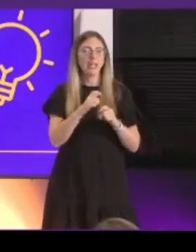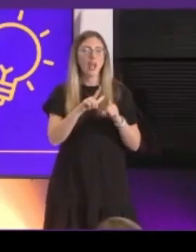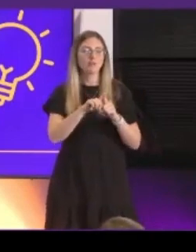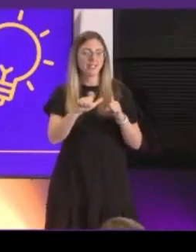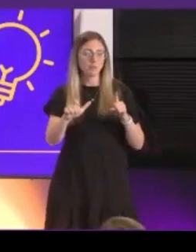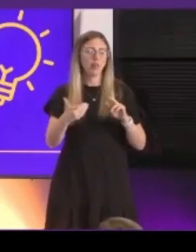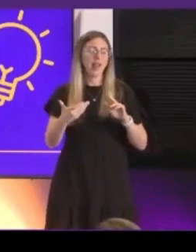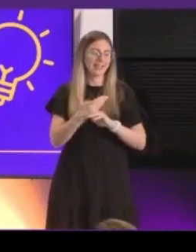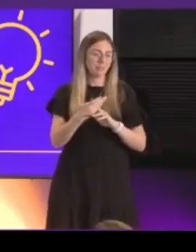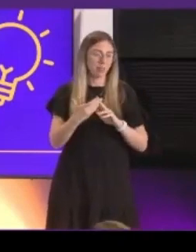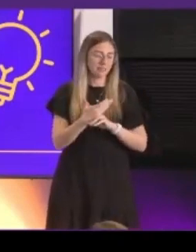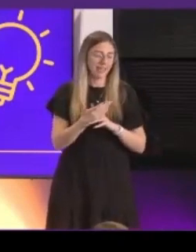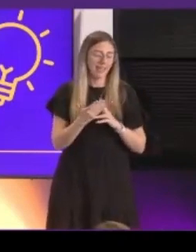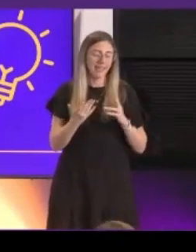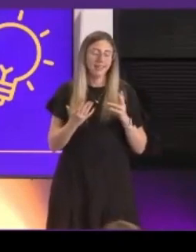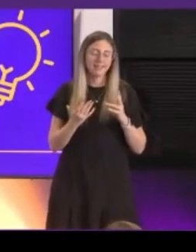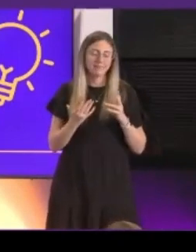in